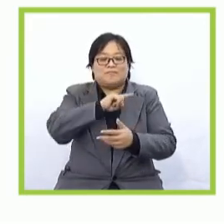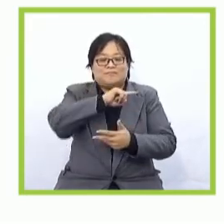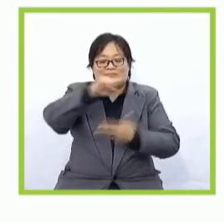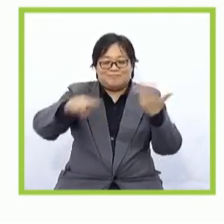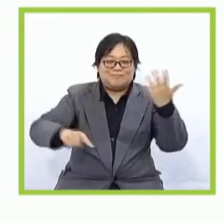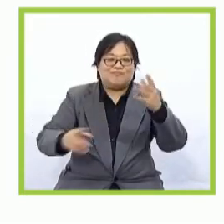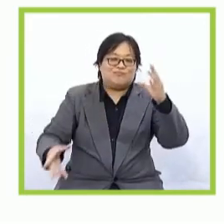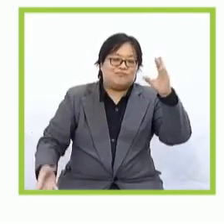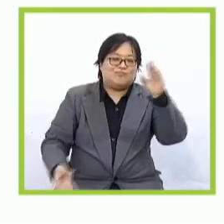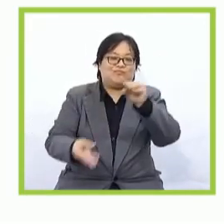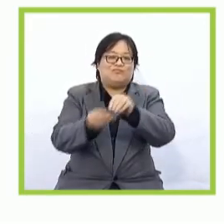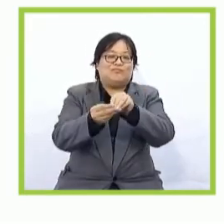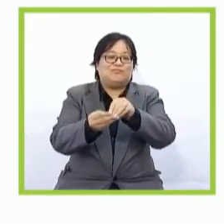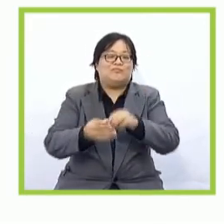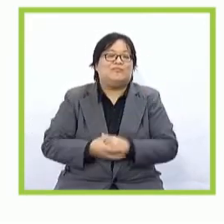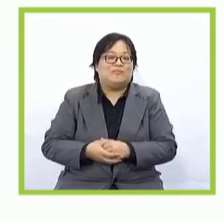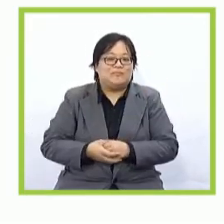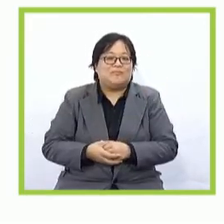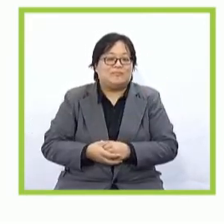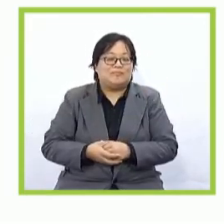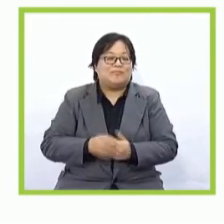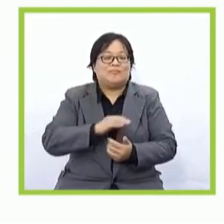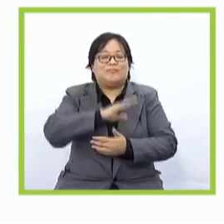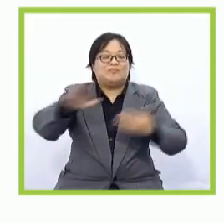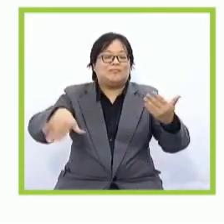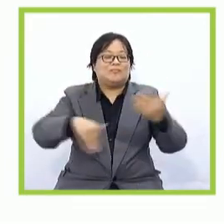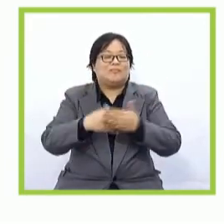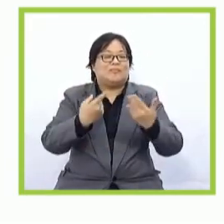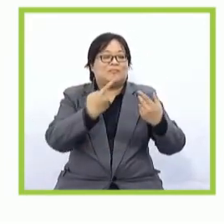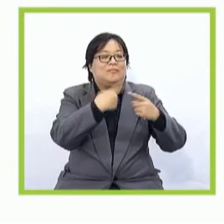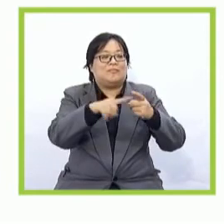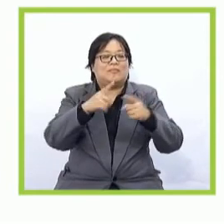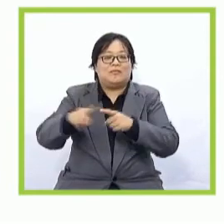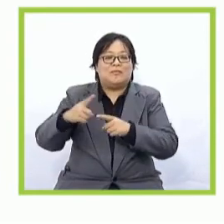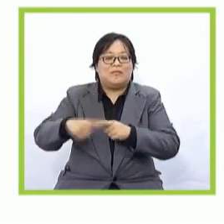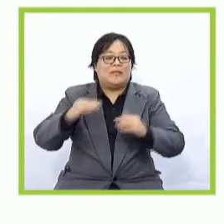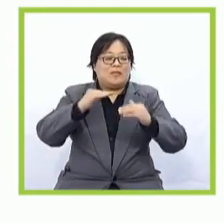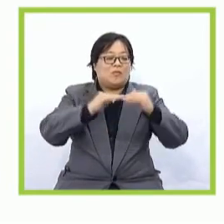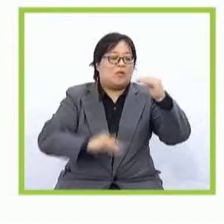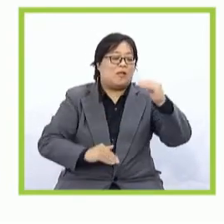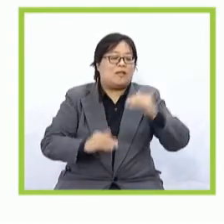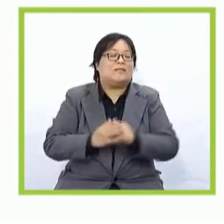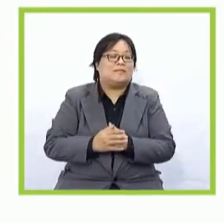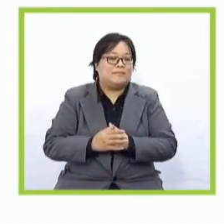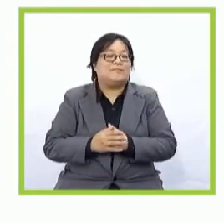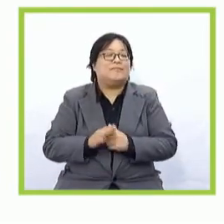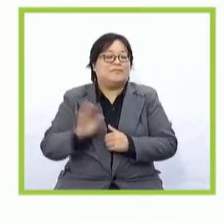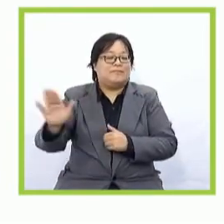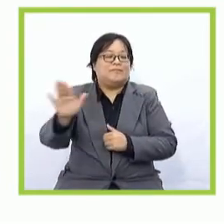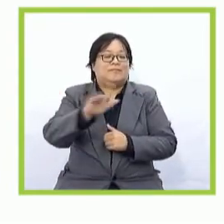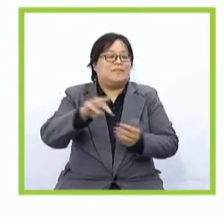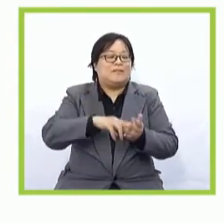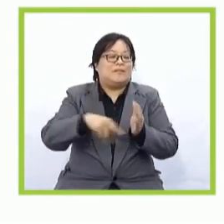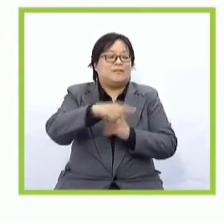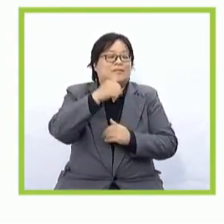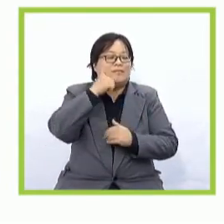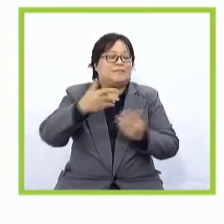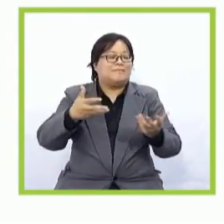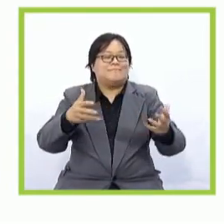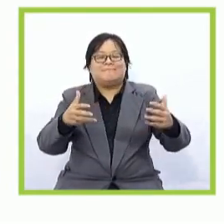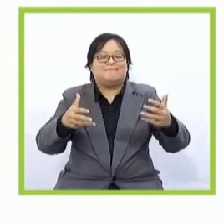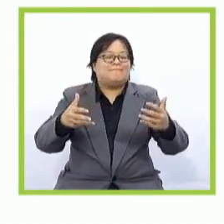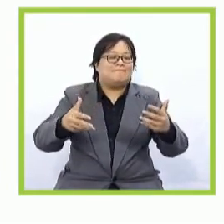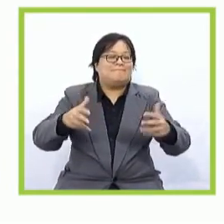reasons. And all of those different forms of inequality, they all hold her back. And so that's